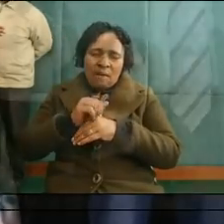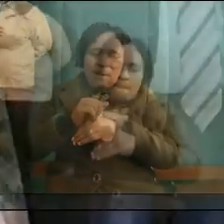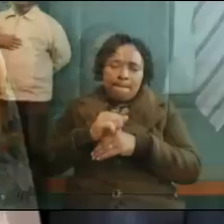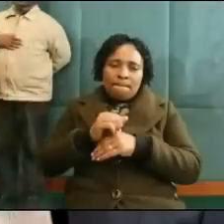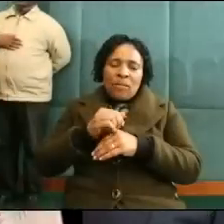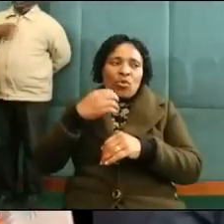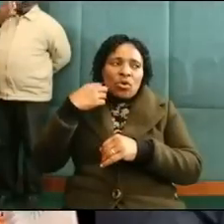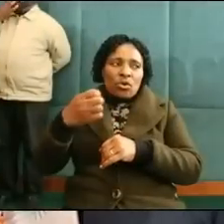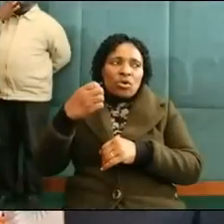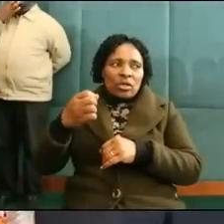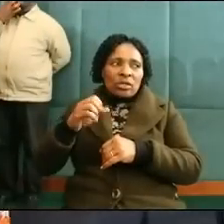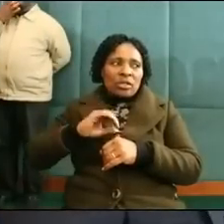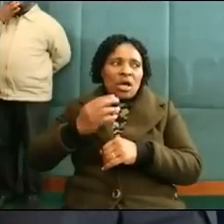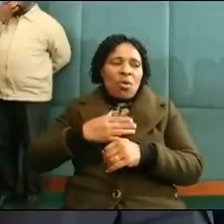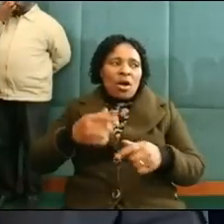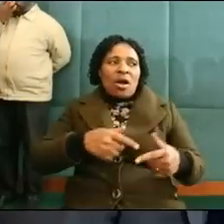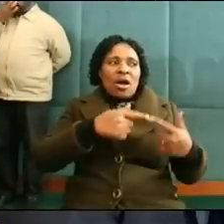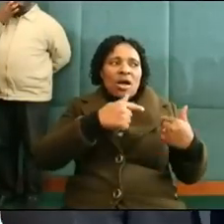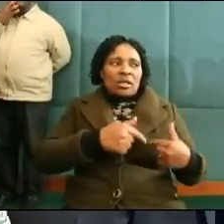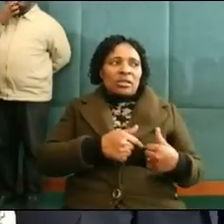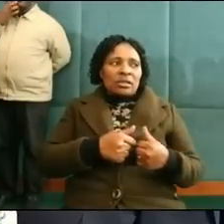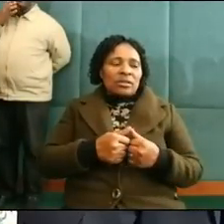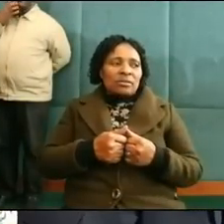are knocking in our hearts